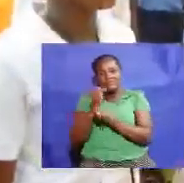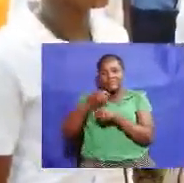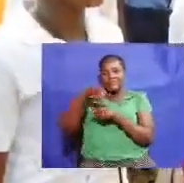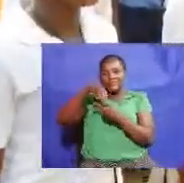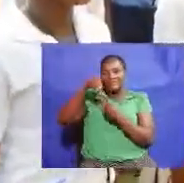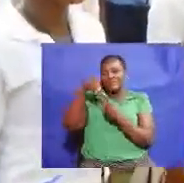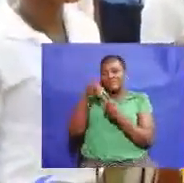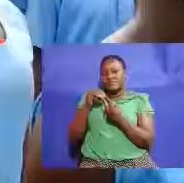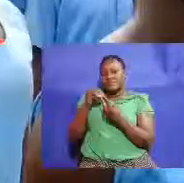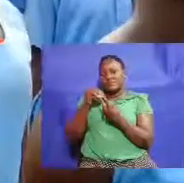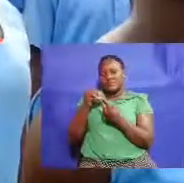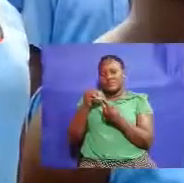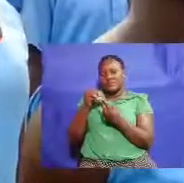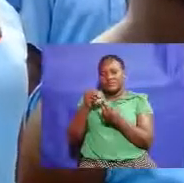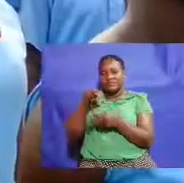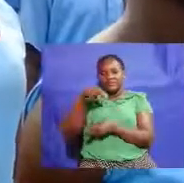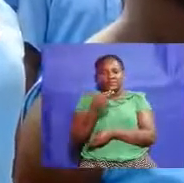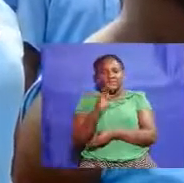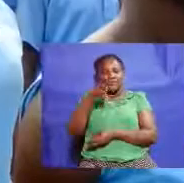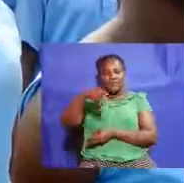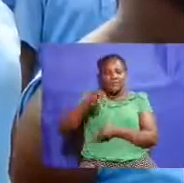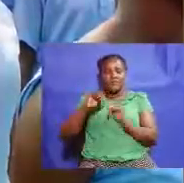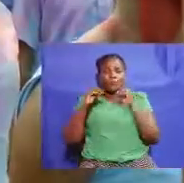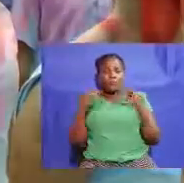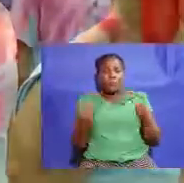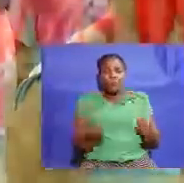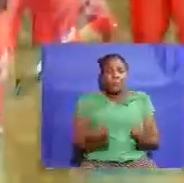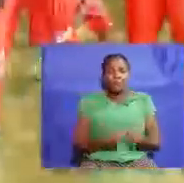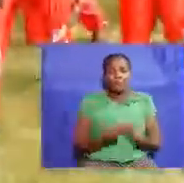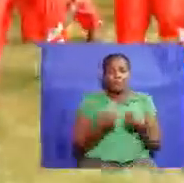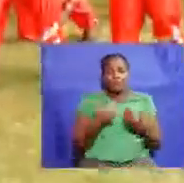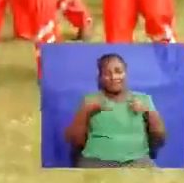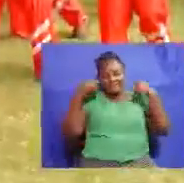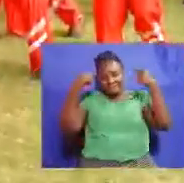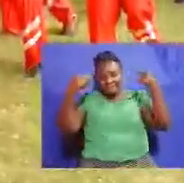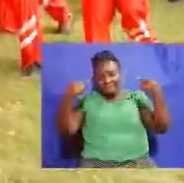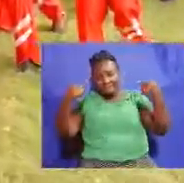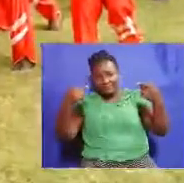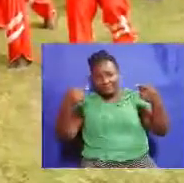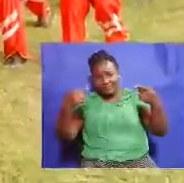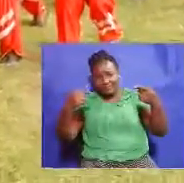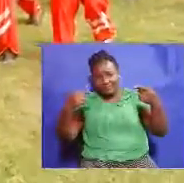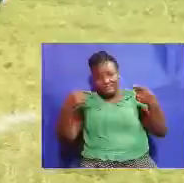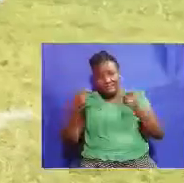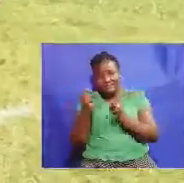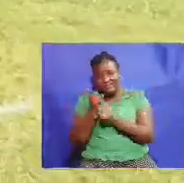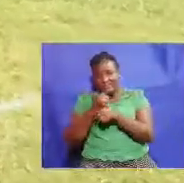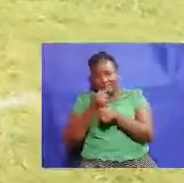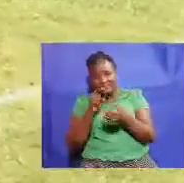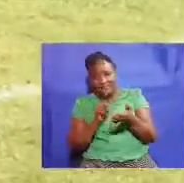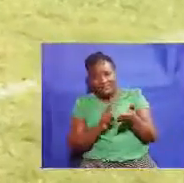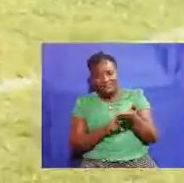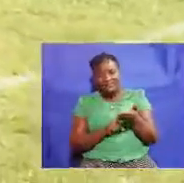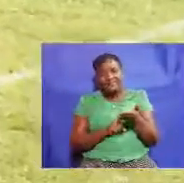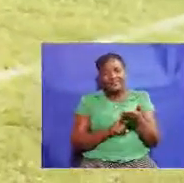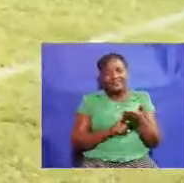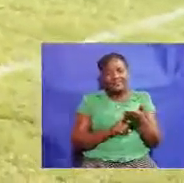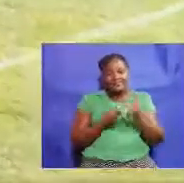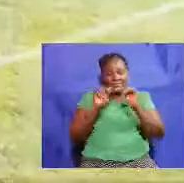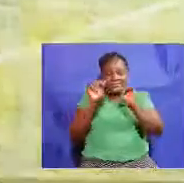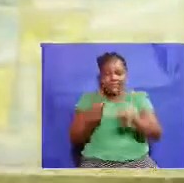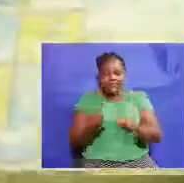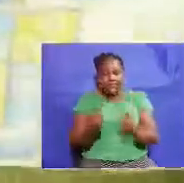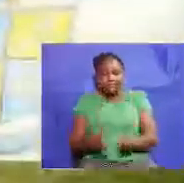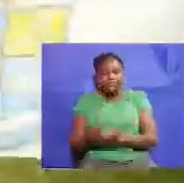denied access to make a choice in this field. The H4P organization has successfully piloted this